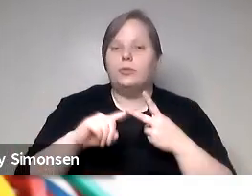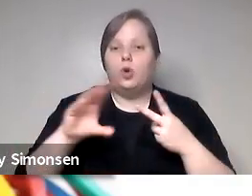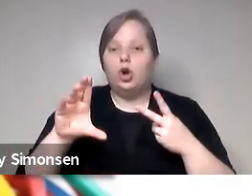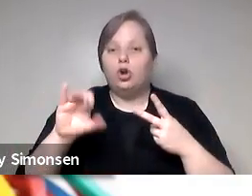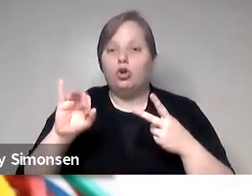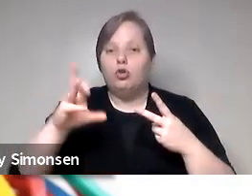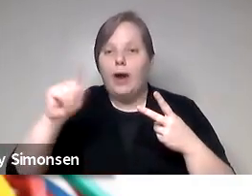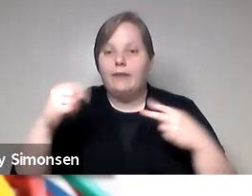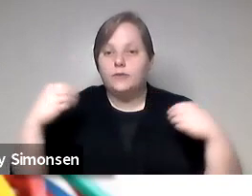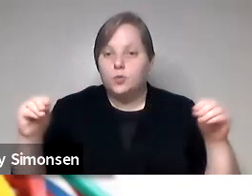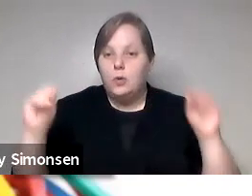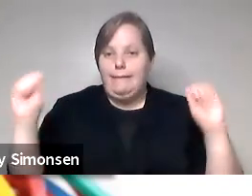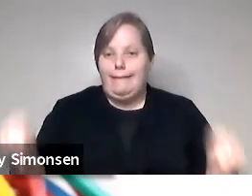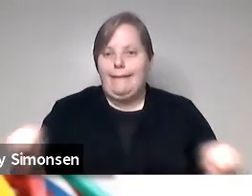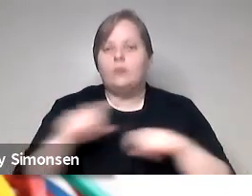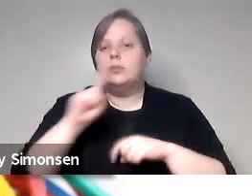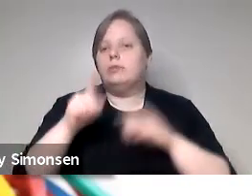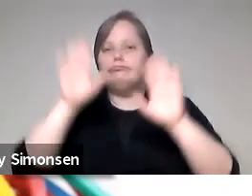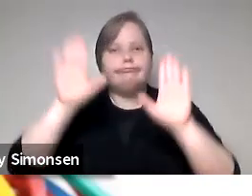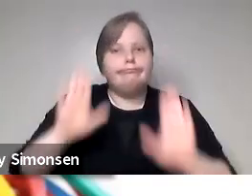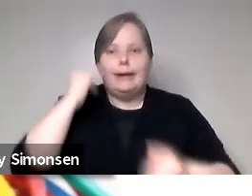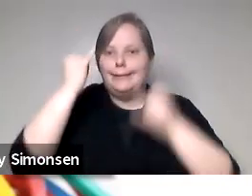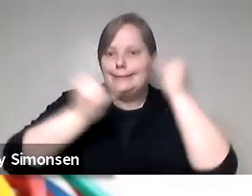So great ideas, and